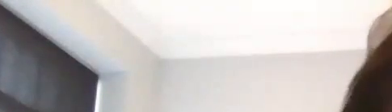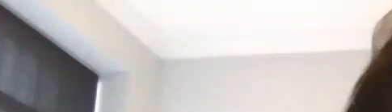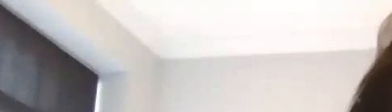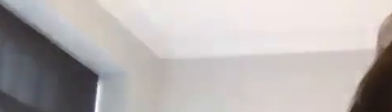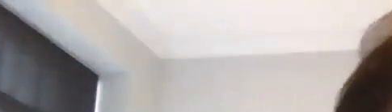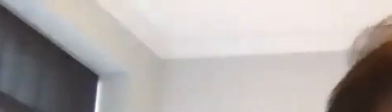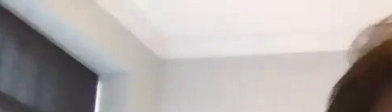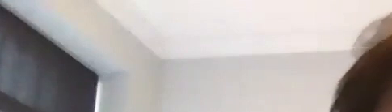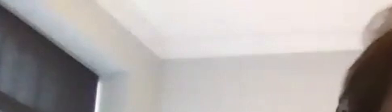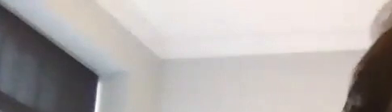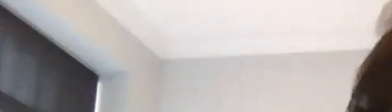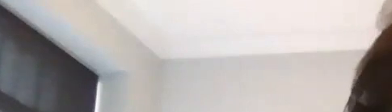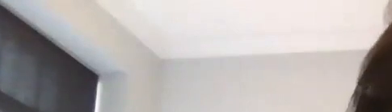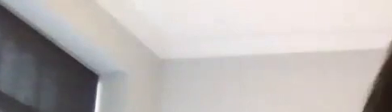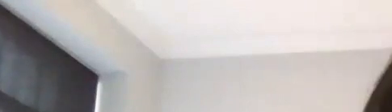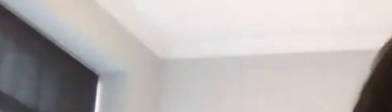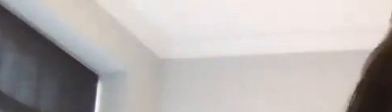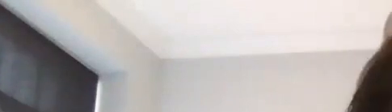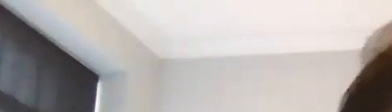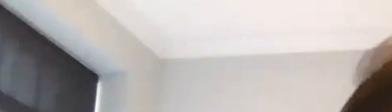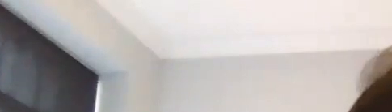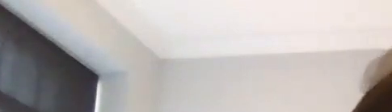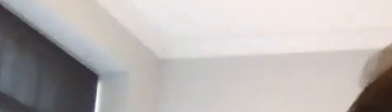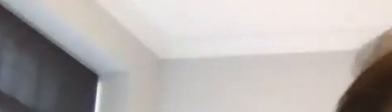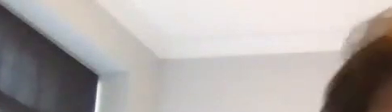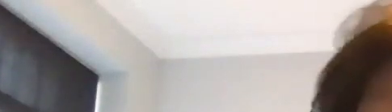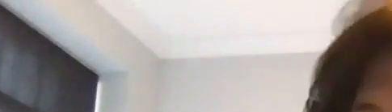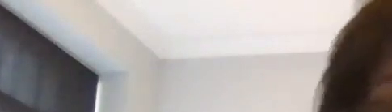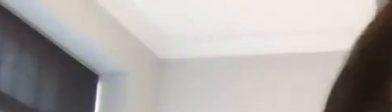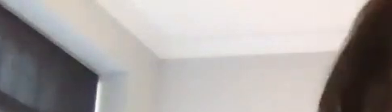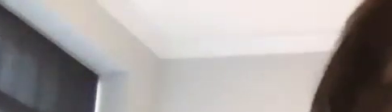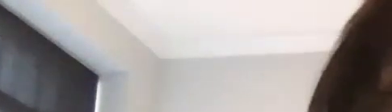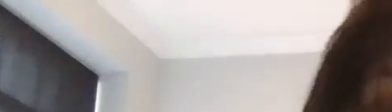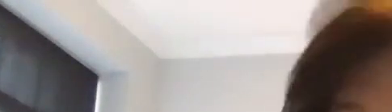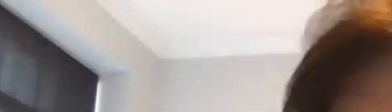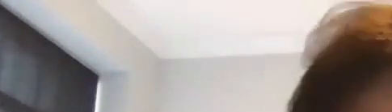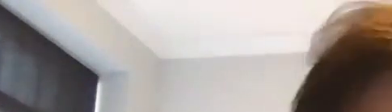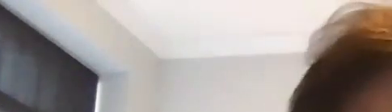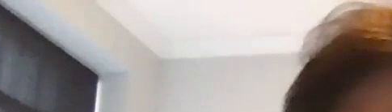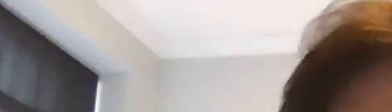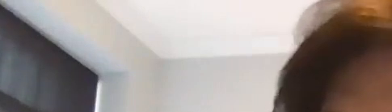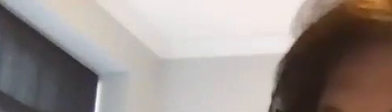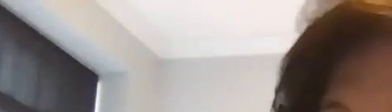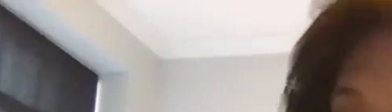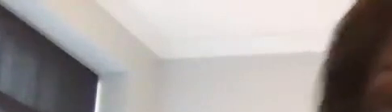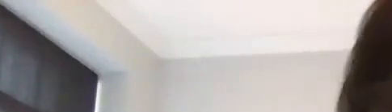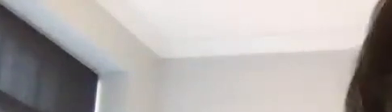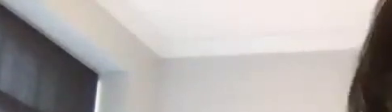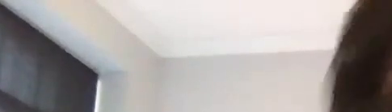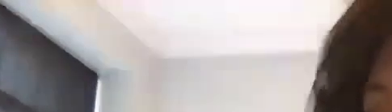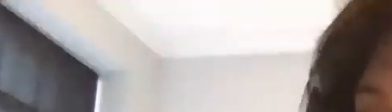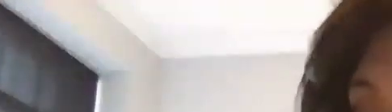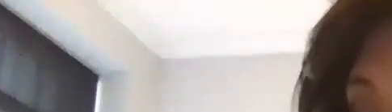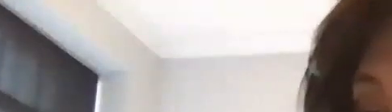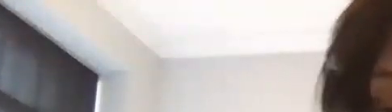domestic violence, elder abuse, and sexual assault, not just during COVID. Most of us have